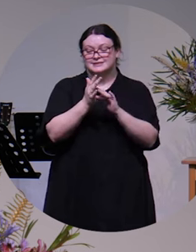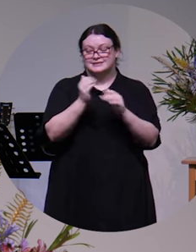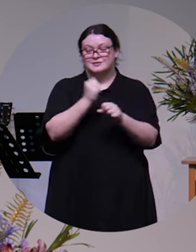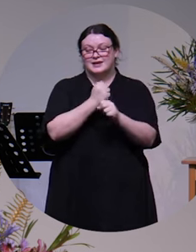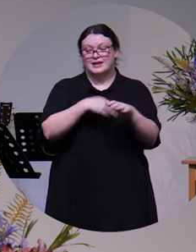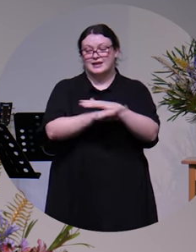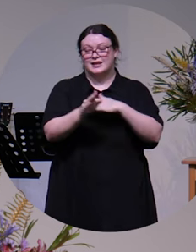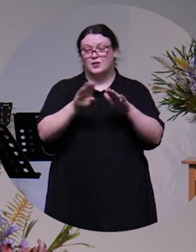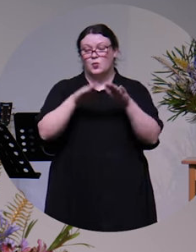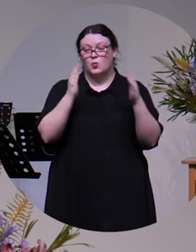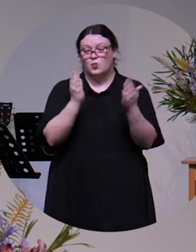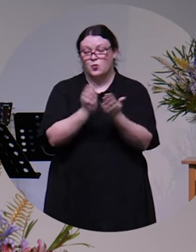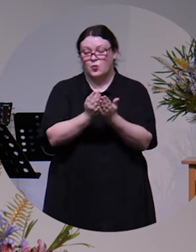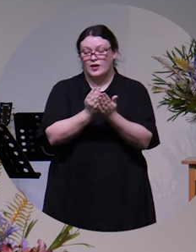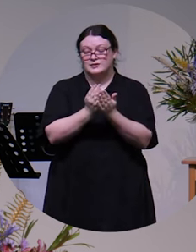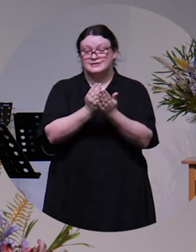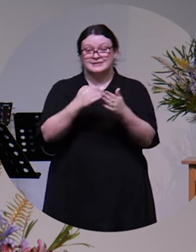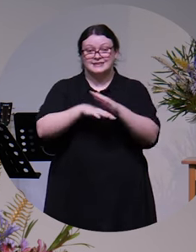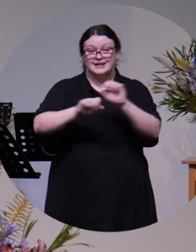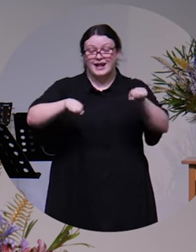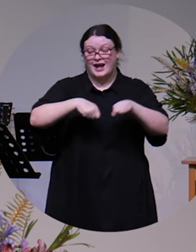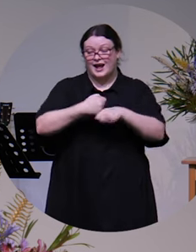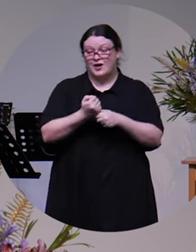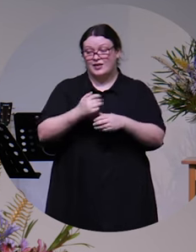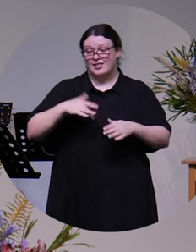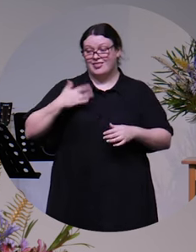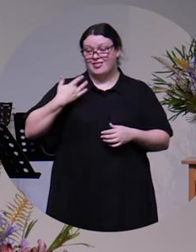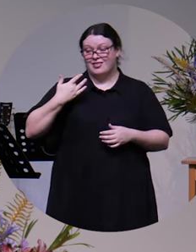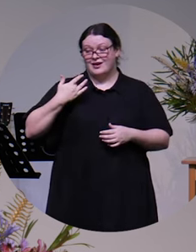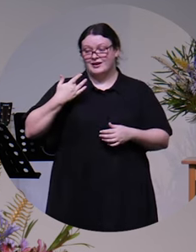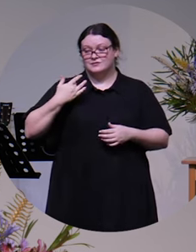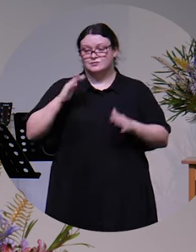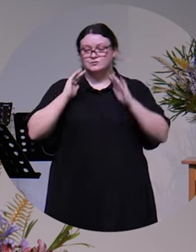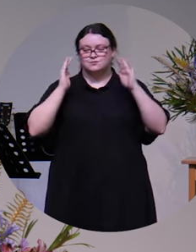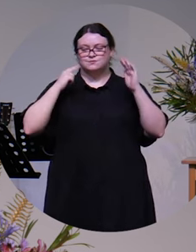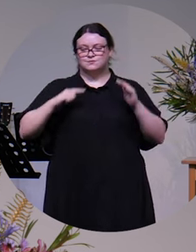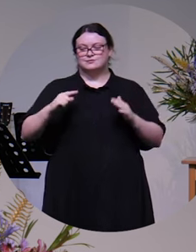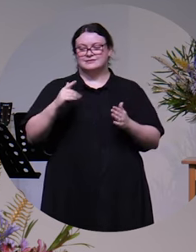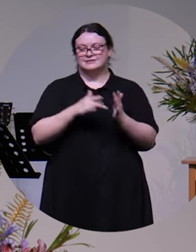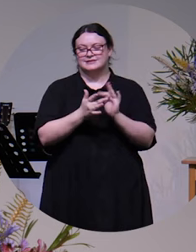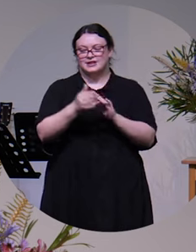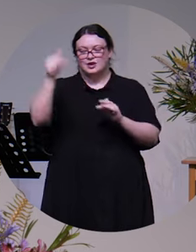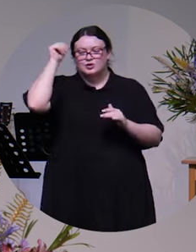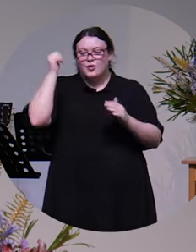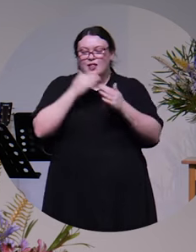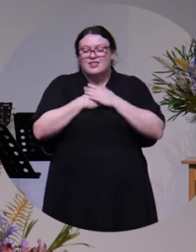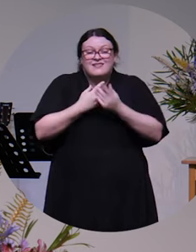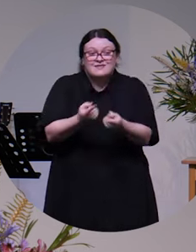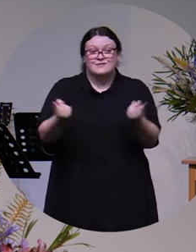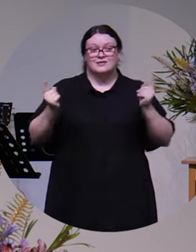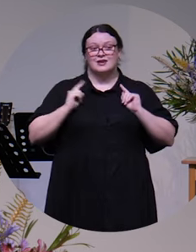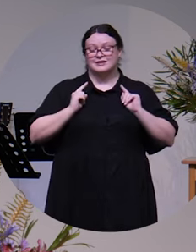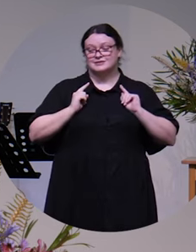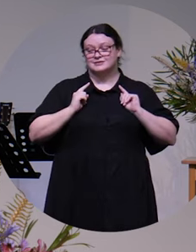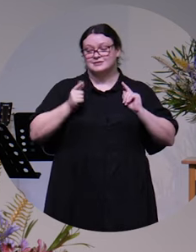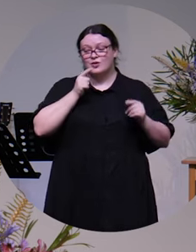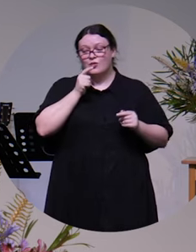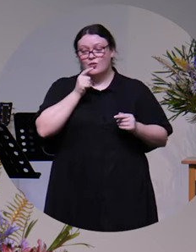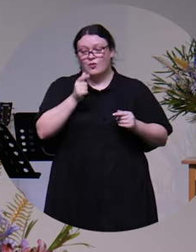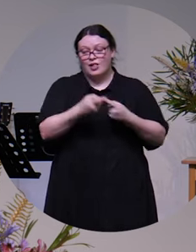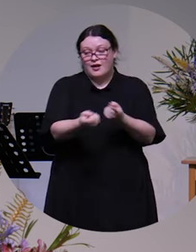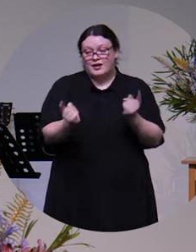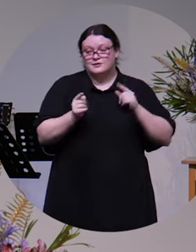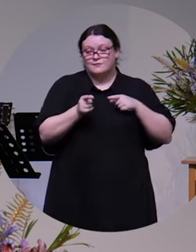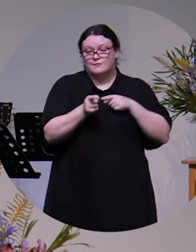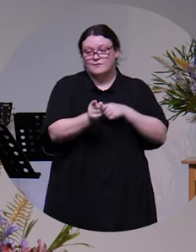For the word became flesh and lived among us, and we have seen his glory, the glory as of a father's only